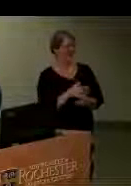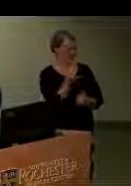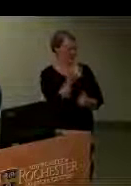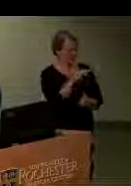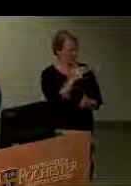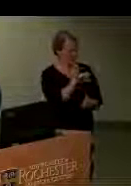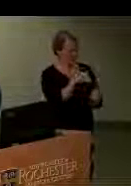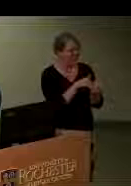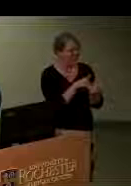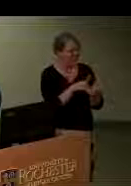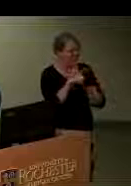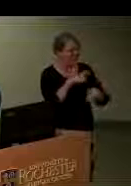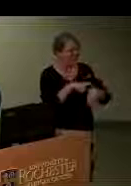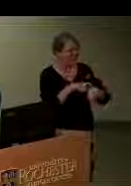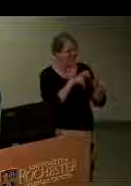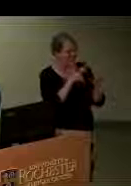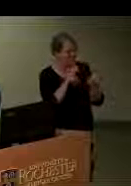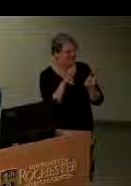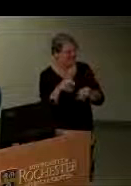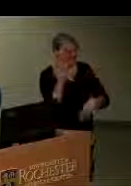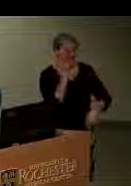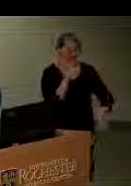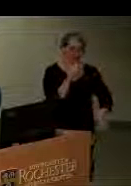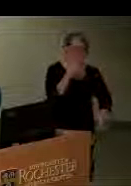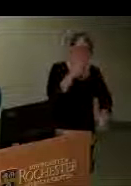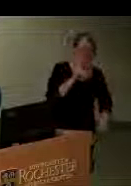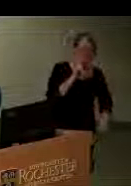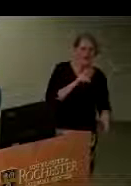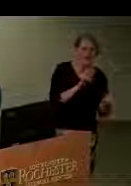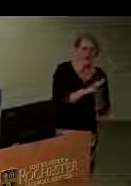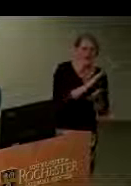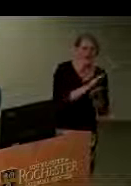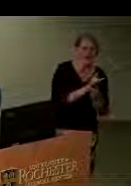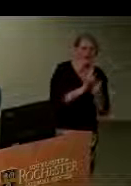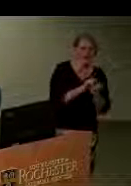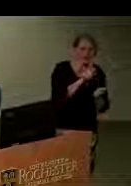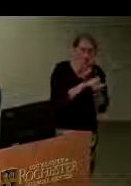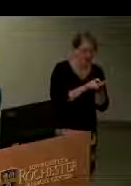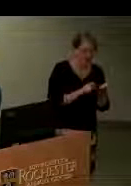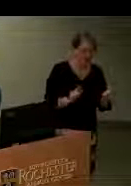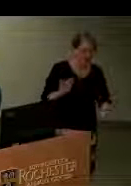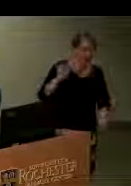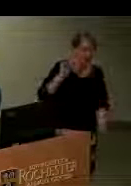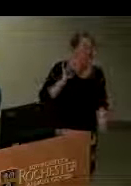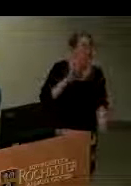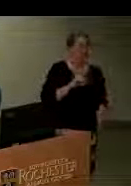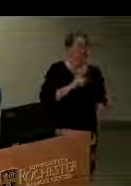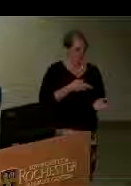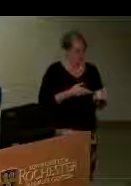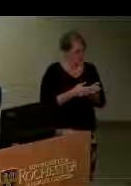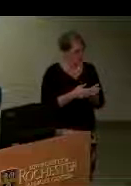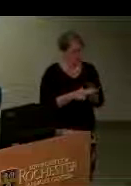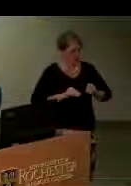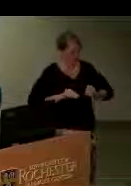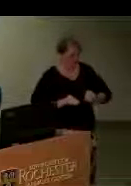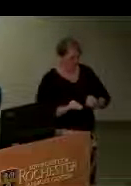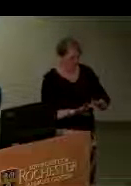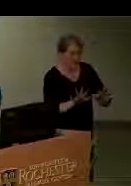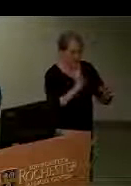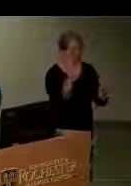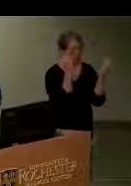That isn't bad for a paper that, was really, truly a provocative thought